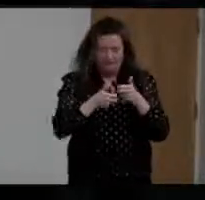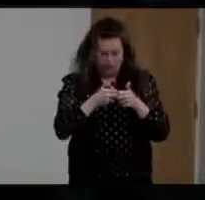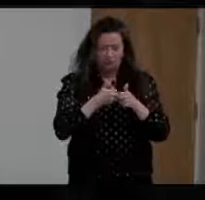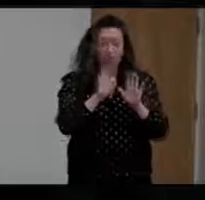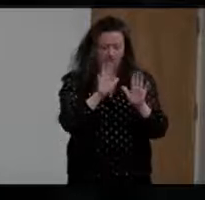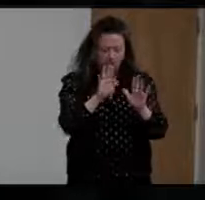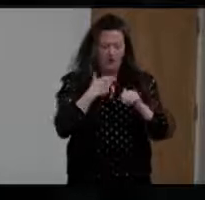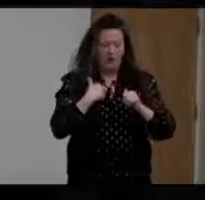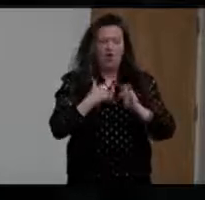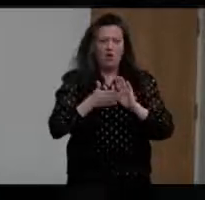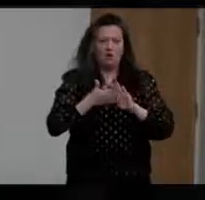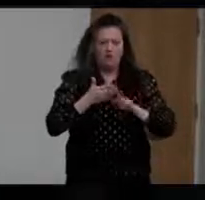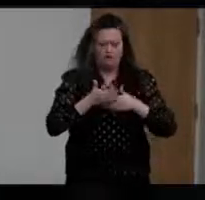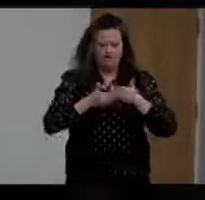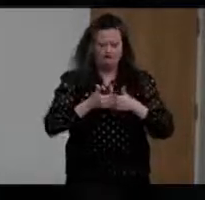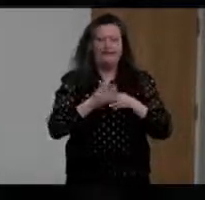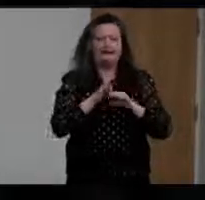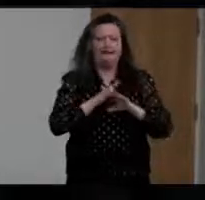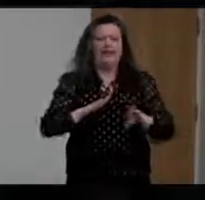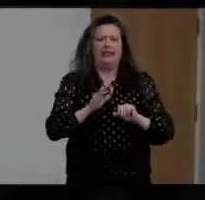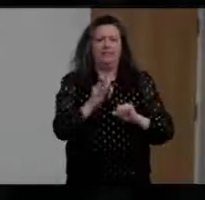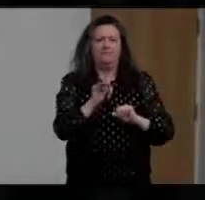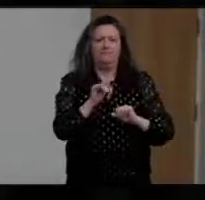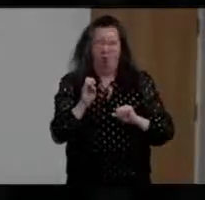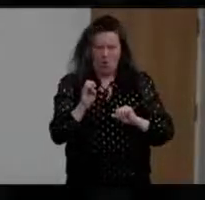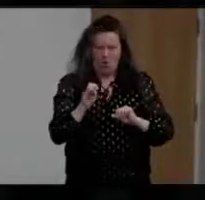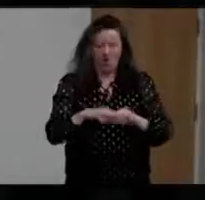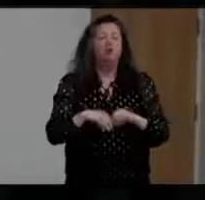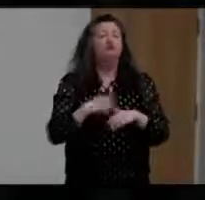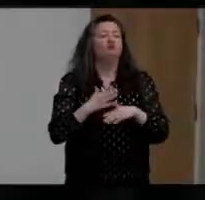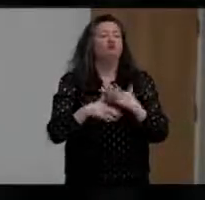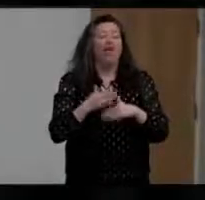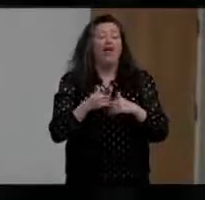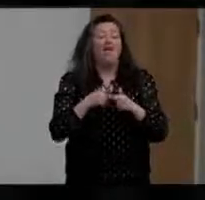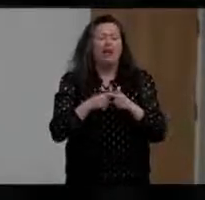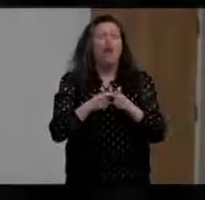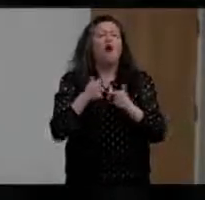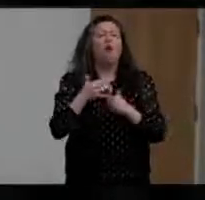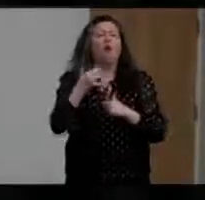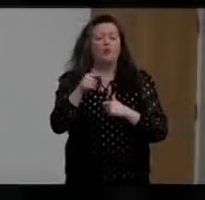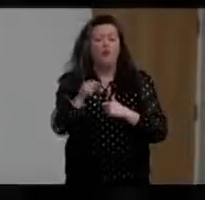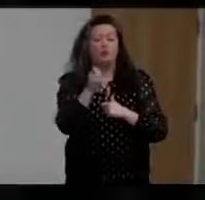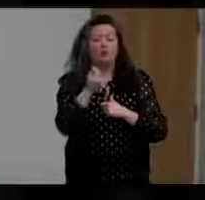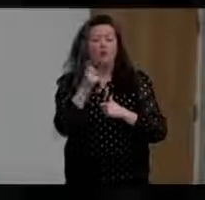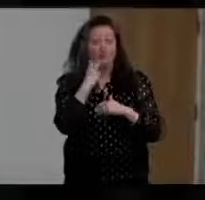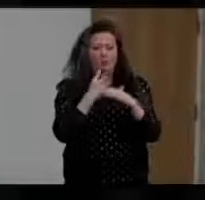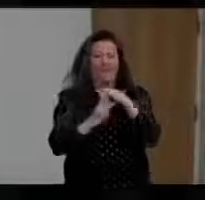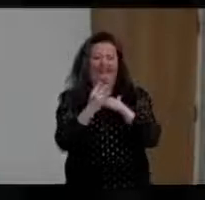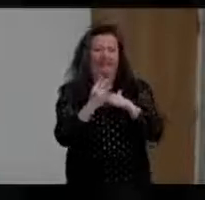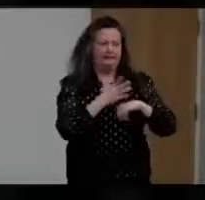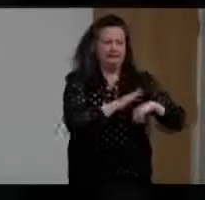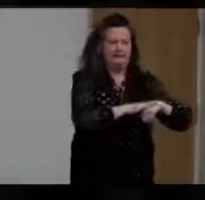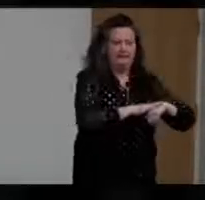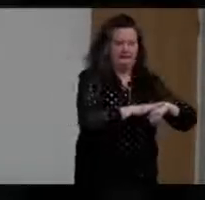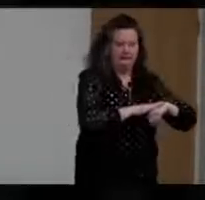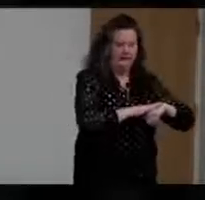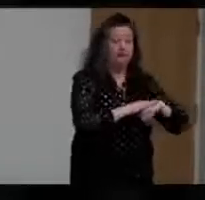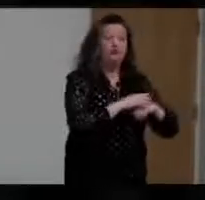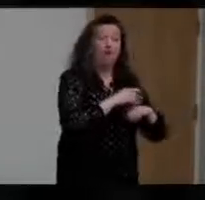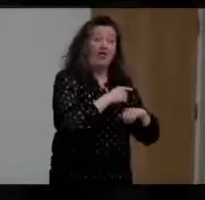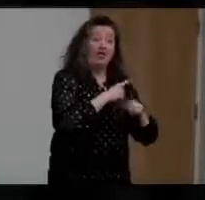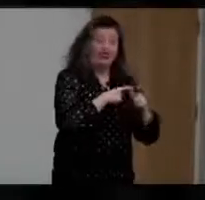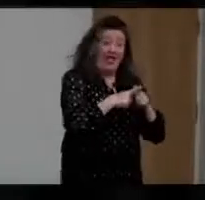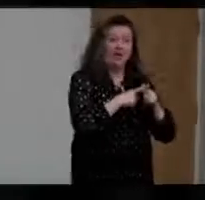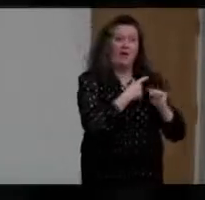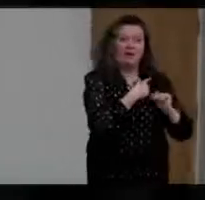would make predictions, and then once a month or so, the docs and us would go through and retrospectively look and see what it got right and what it